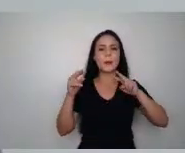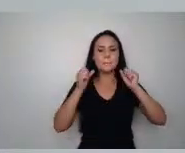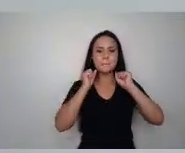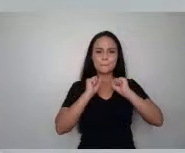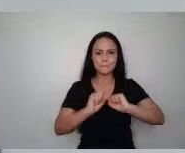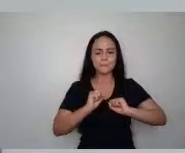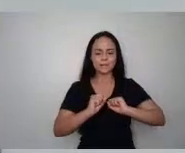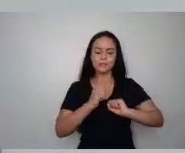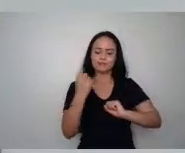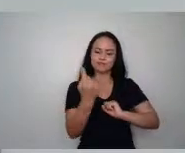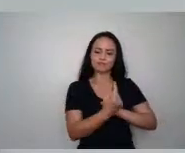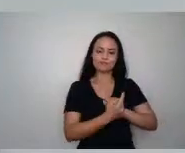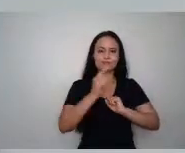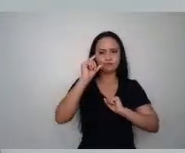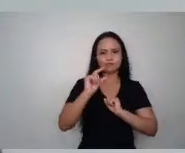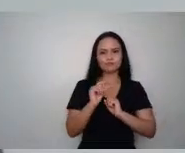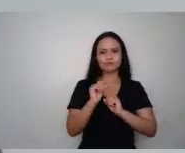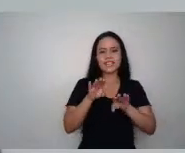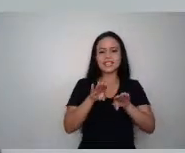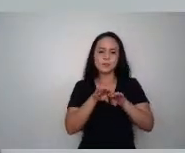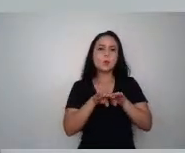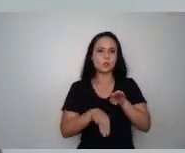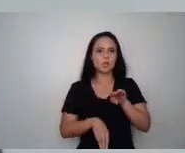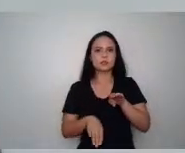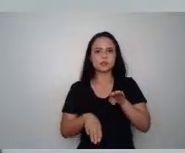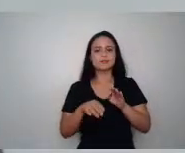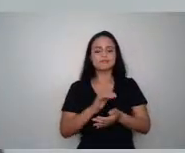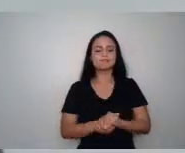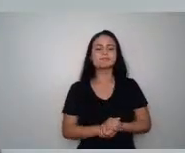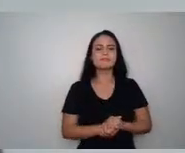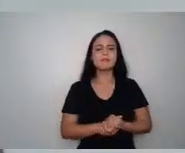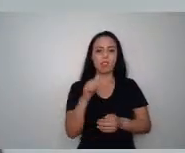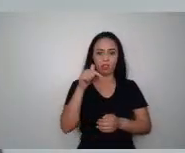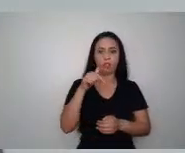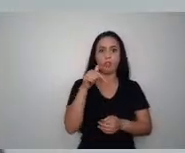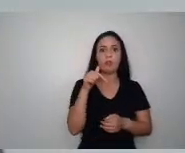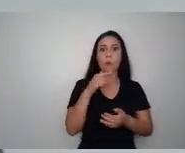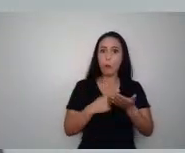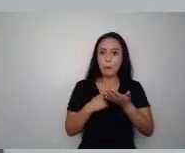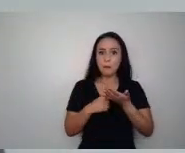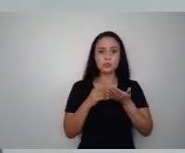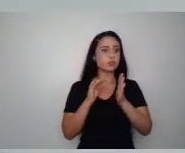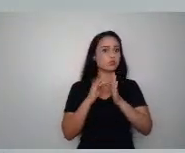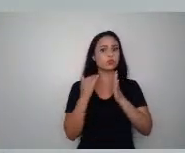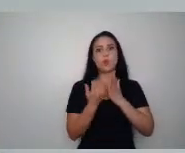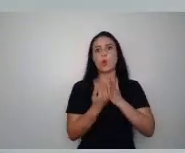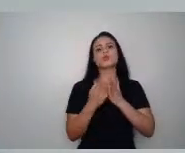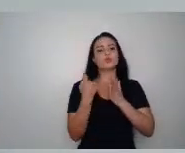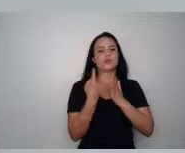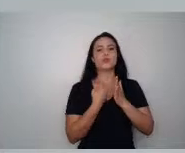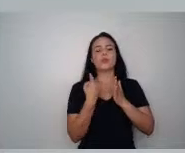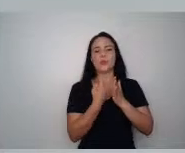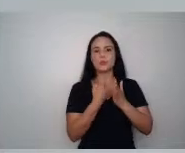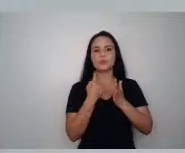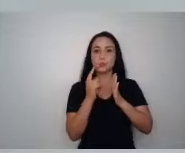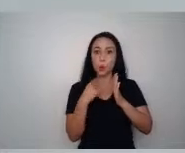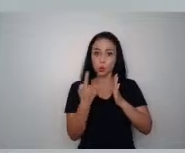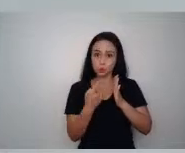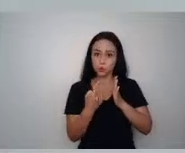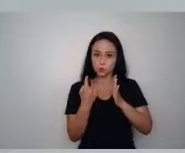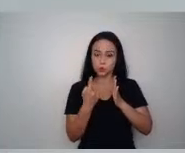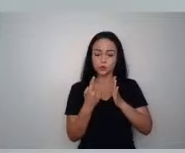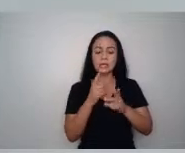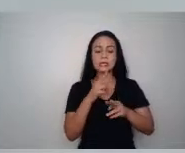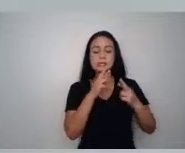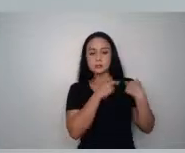I've been seeing the possibility for us to reduce inequalities, and it's a commitment of all of us because all